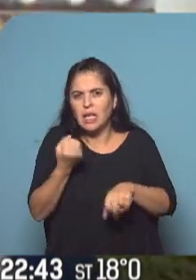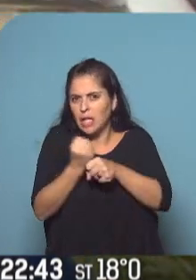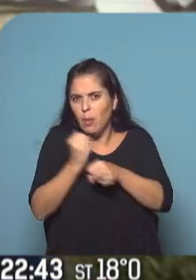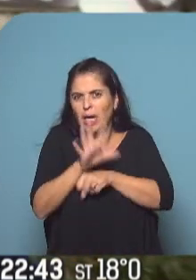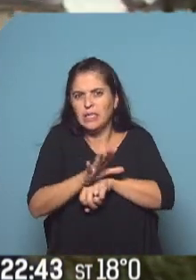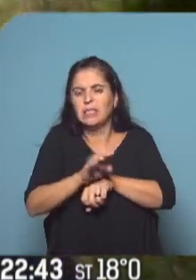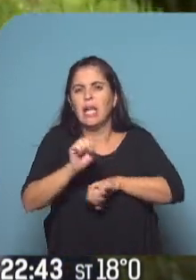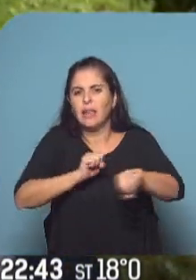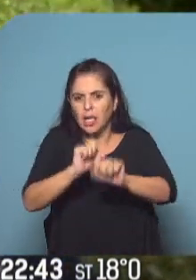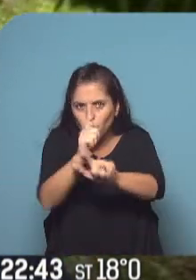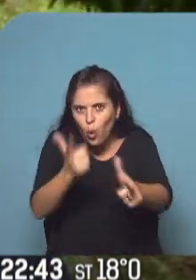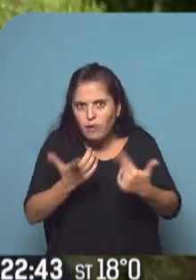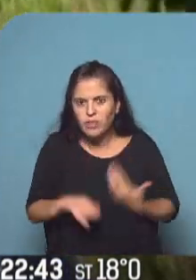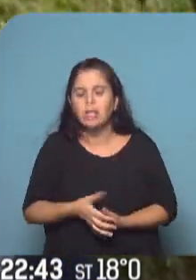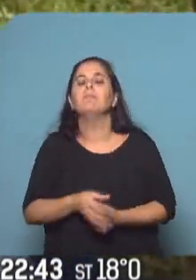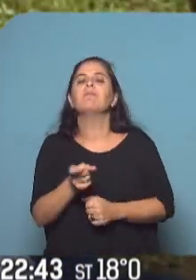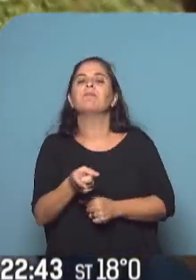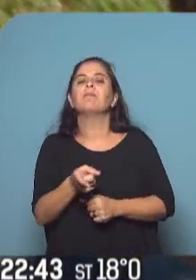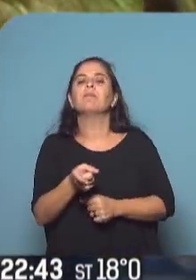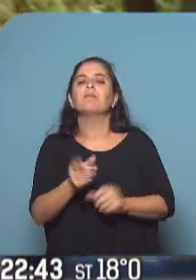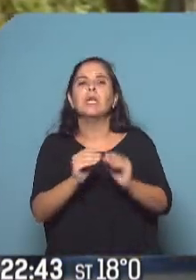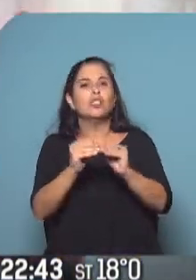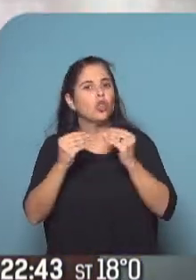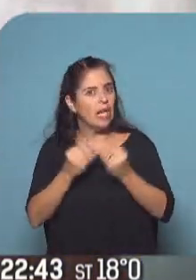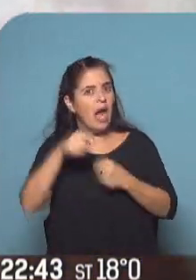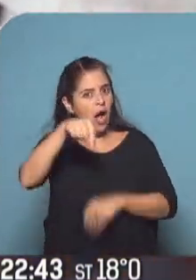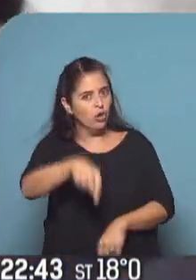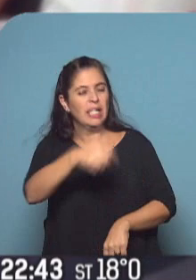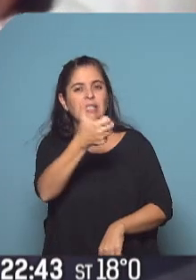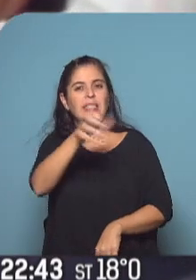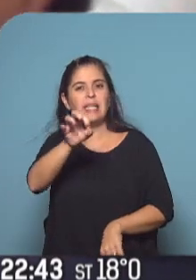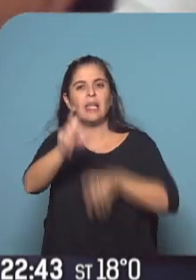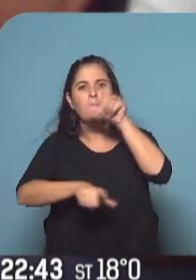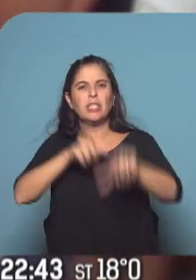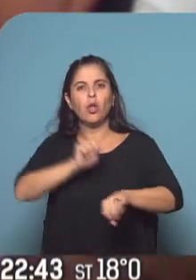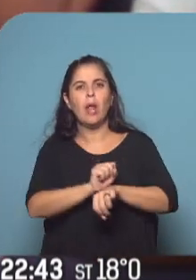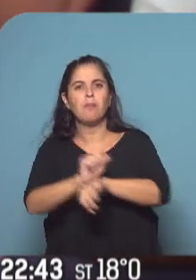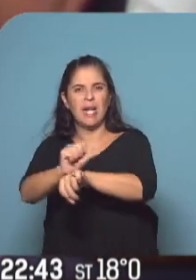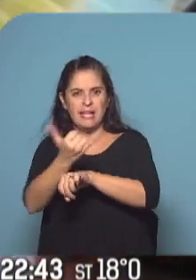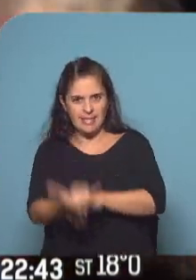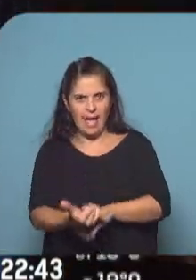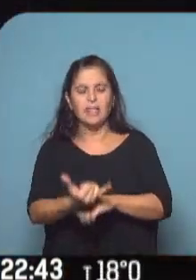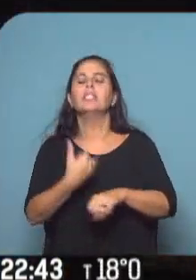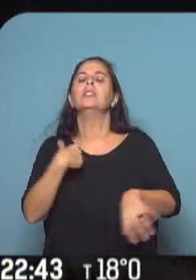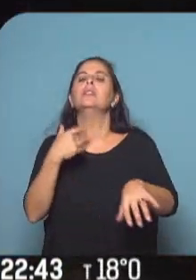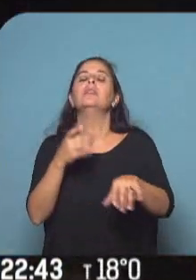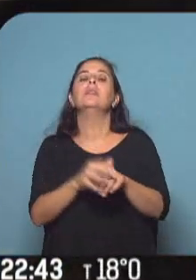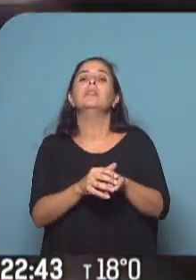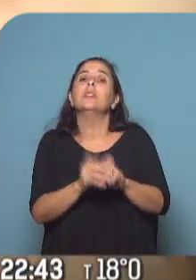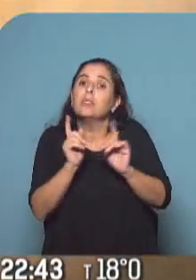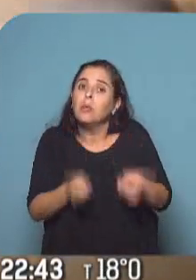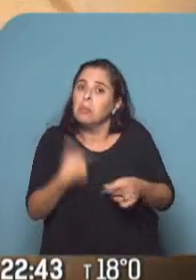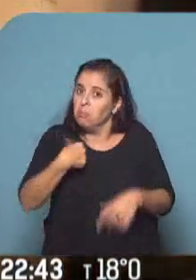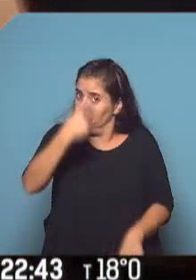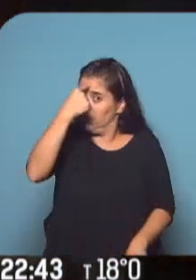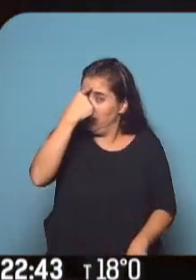Los detenidos tras los atentados son más de 60 personas y los investigadores estiman que aún hay varios miembros del grupo